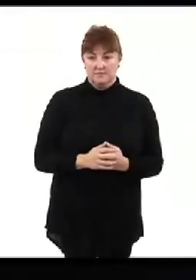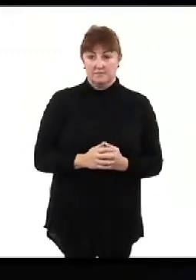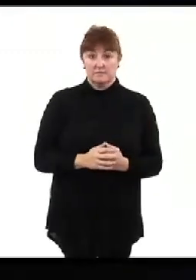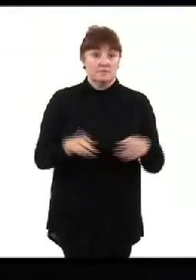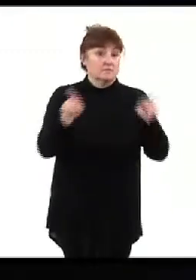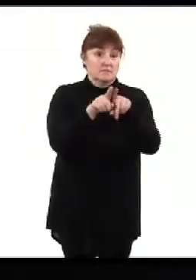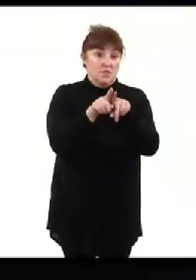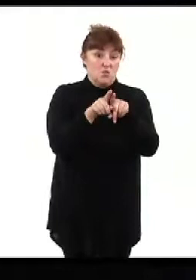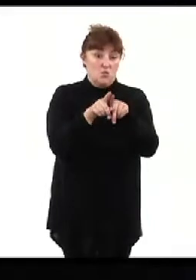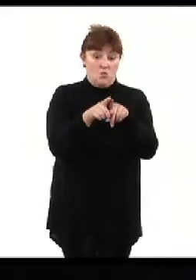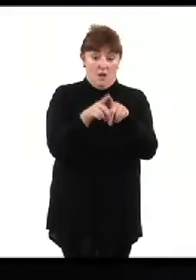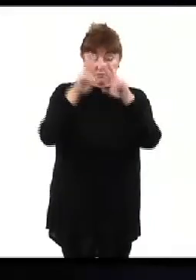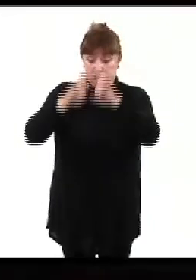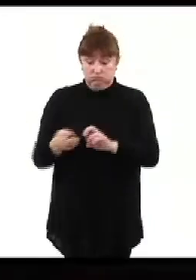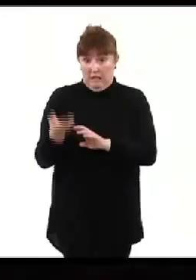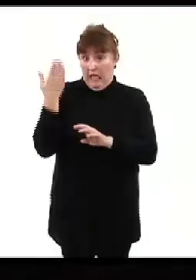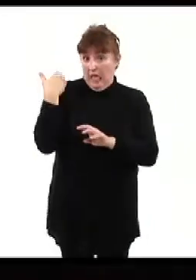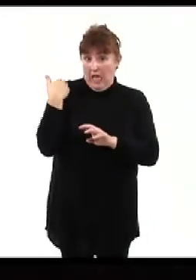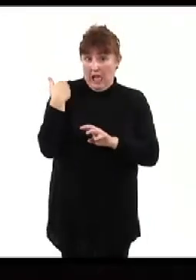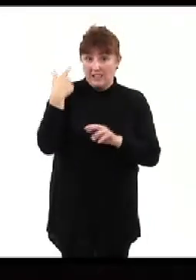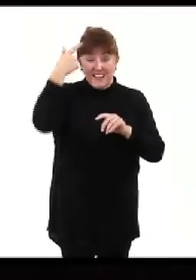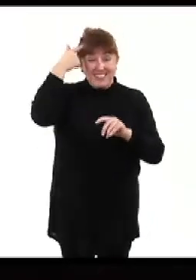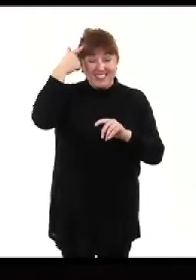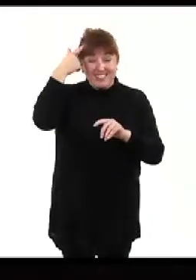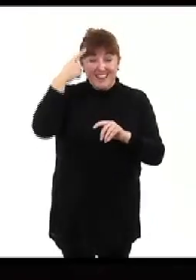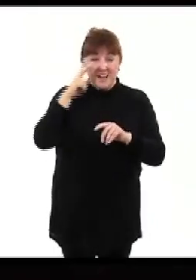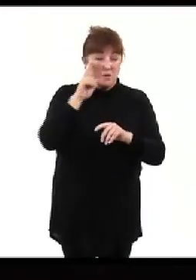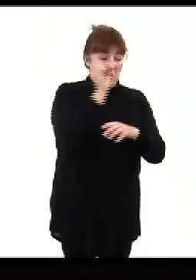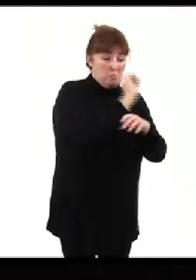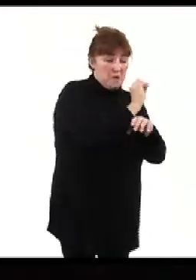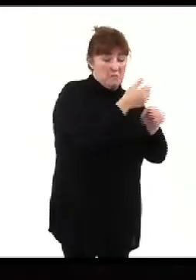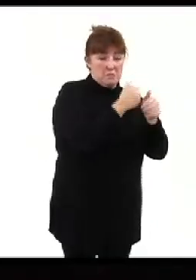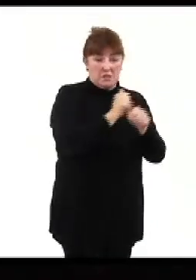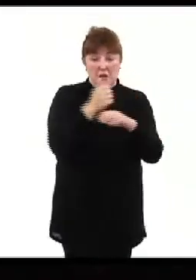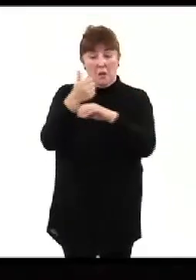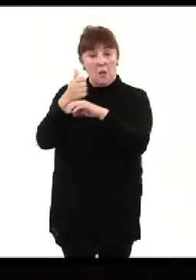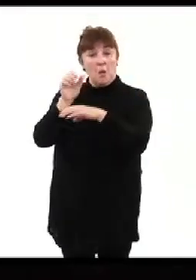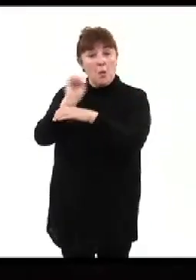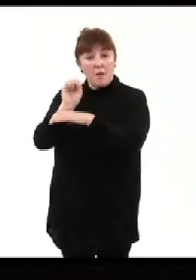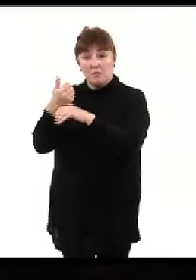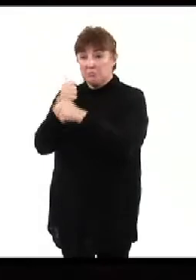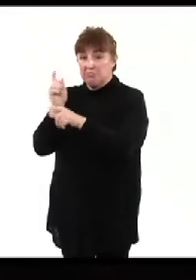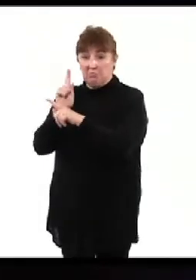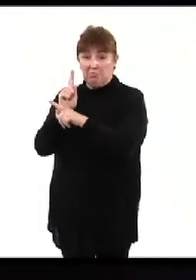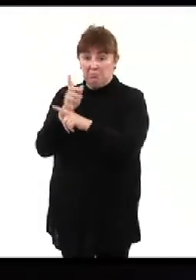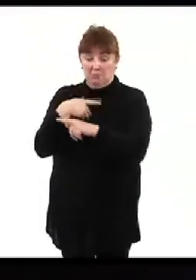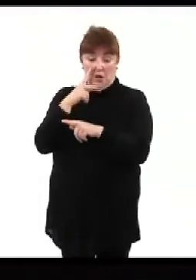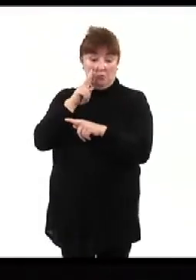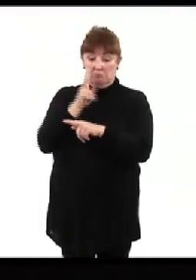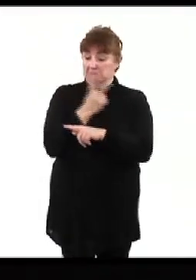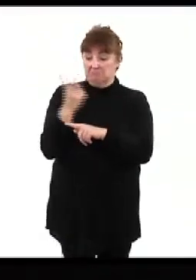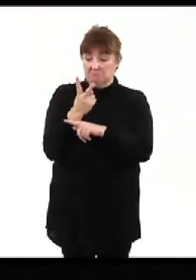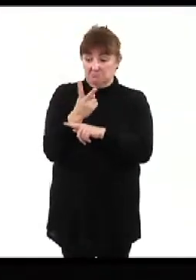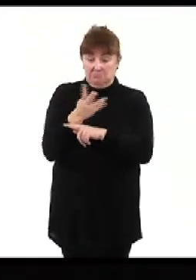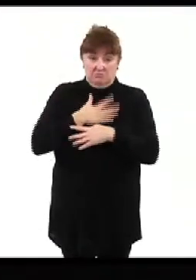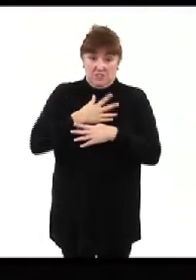So if we come back to my question, are the neural substrates for language and gesture production distinct? I would